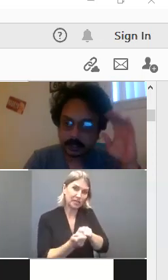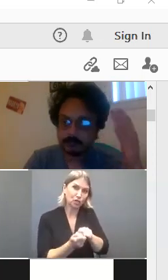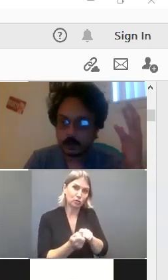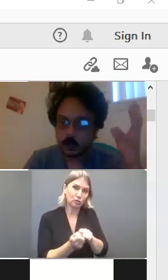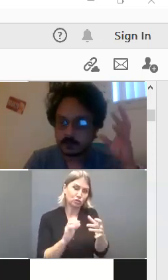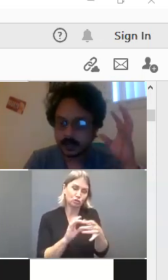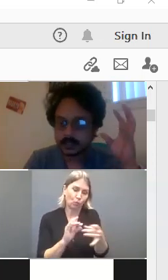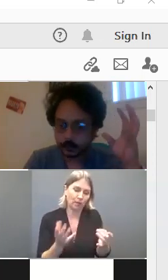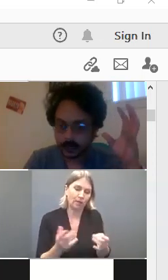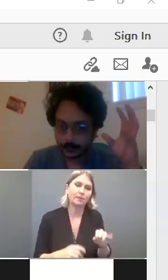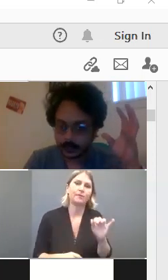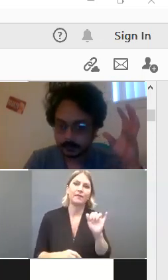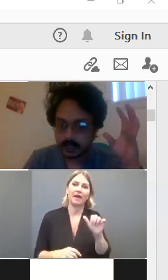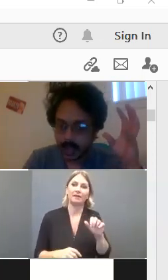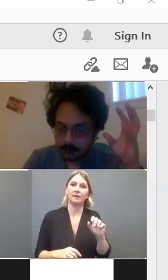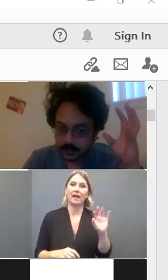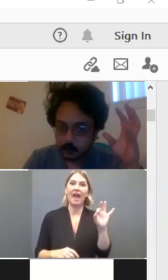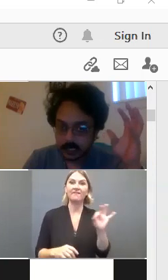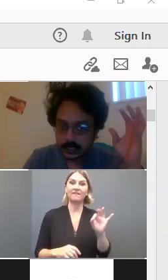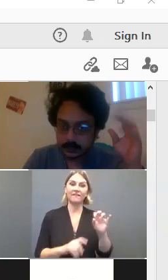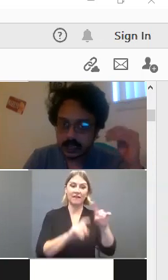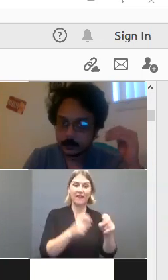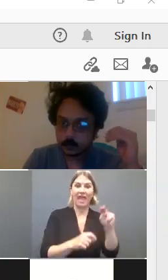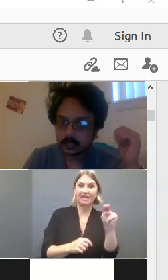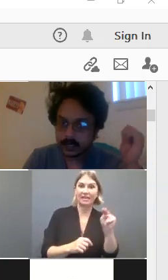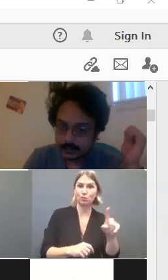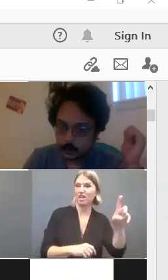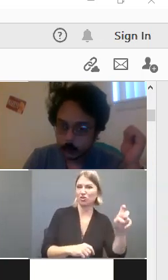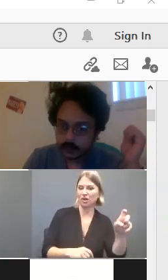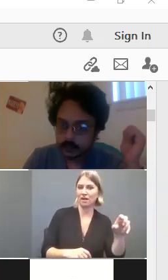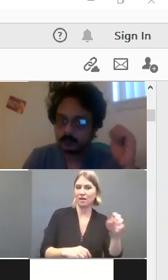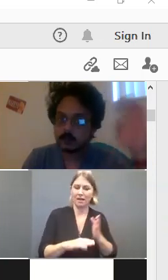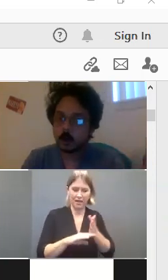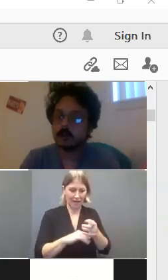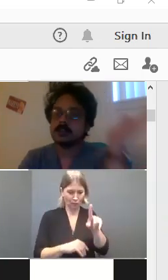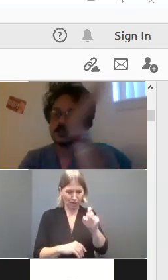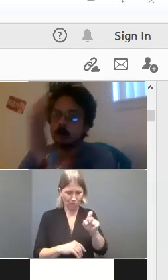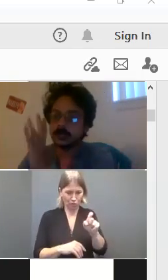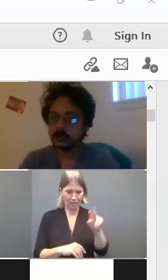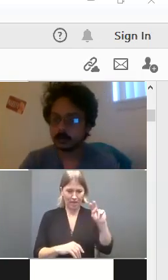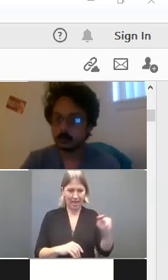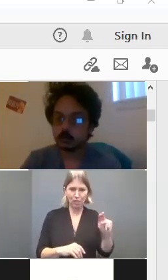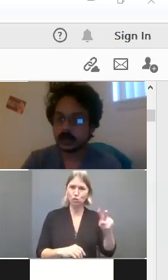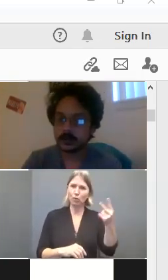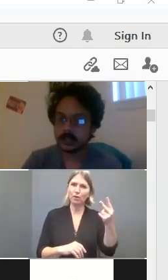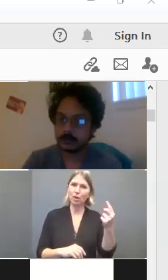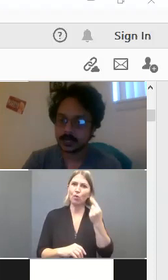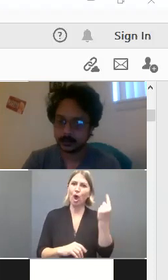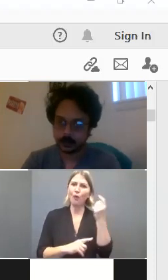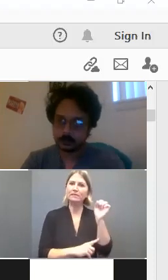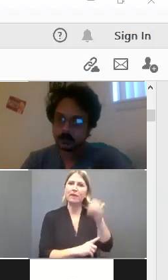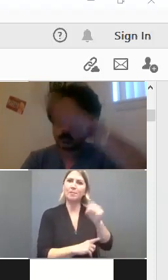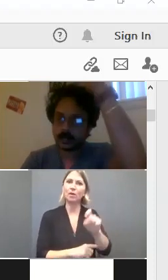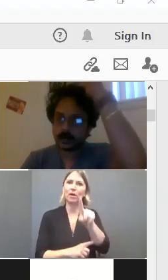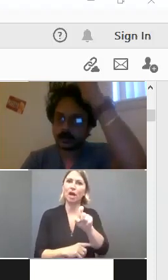the value of n is 100. After 100, I know that n squared will always dominate 100 times